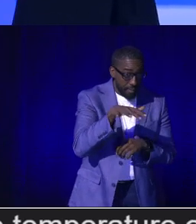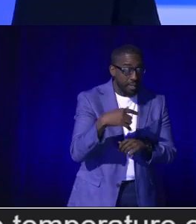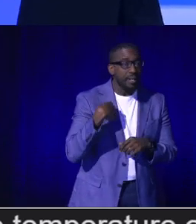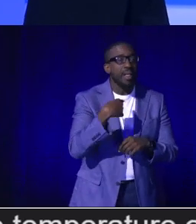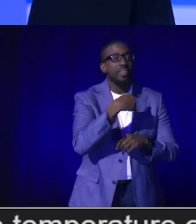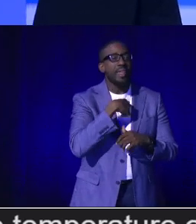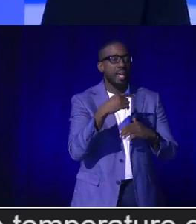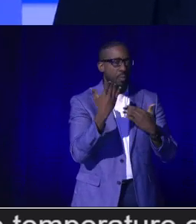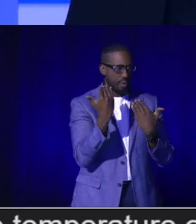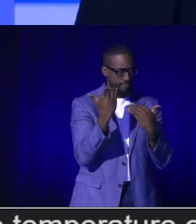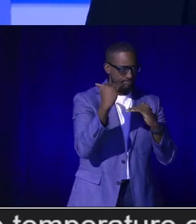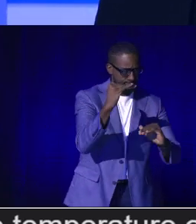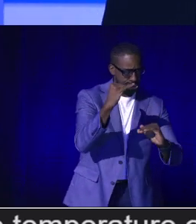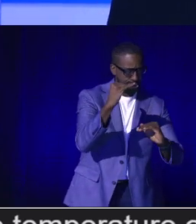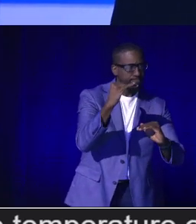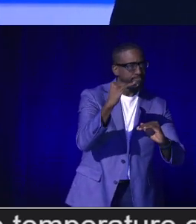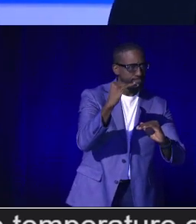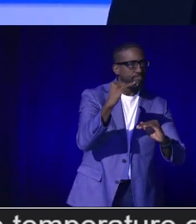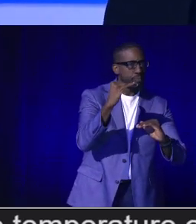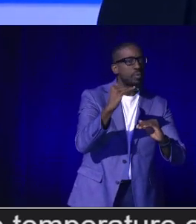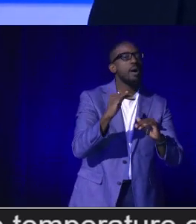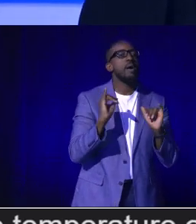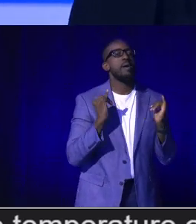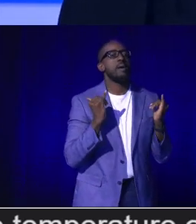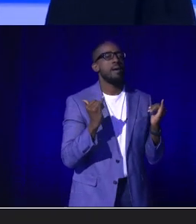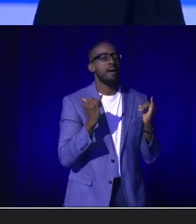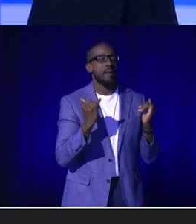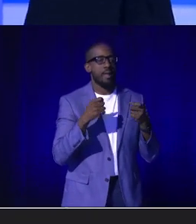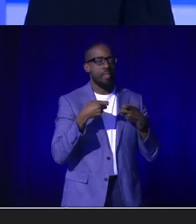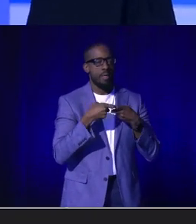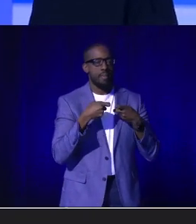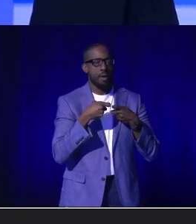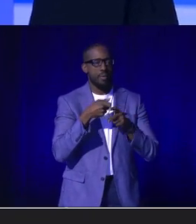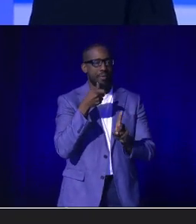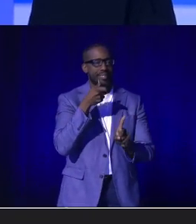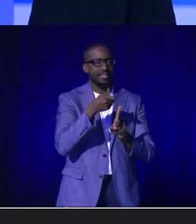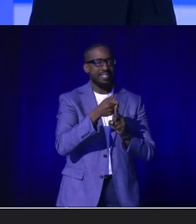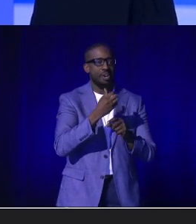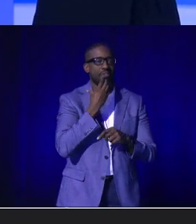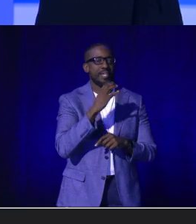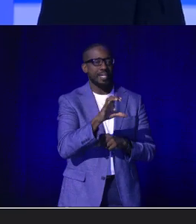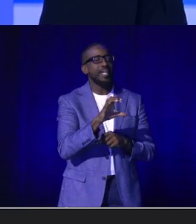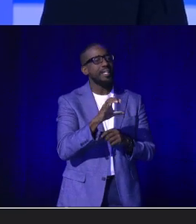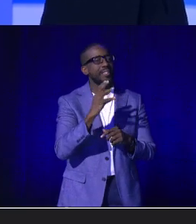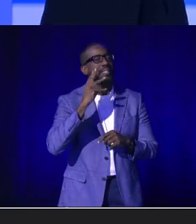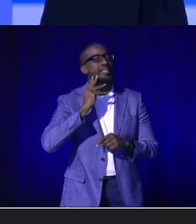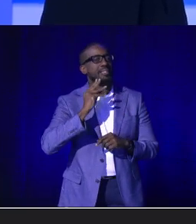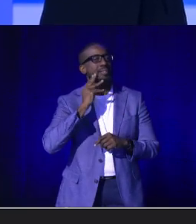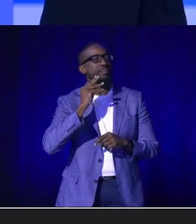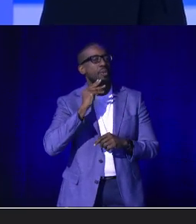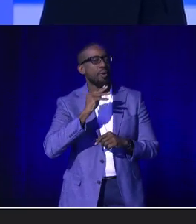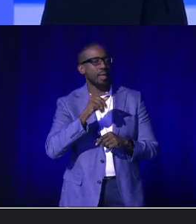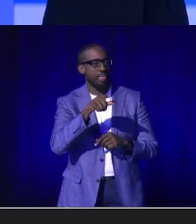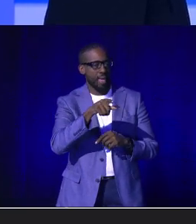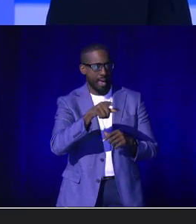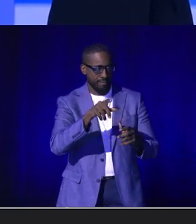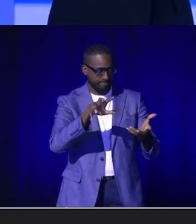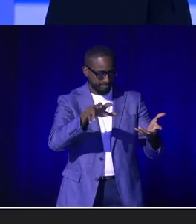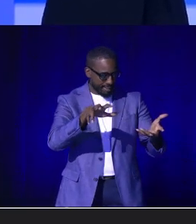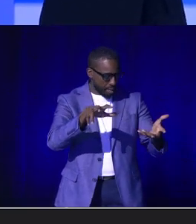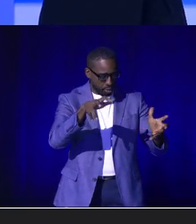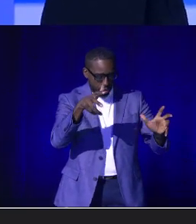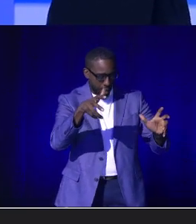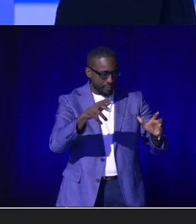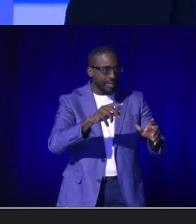look that we say the battery is now self-heating and experiencing this catastrophic series